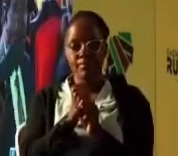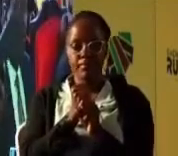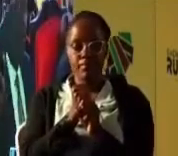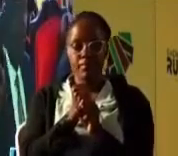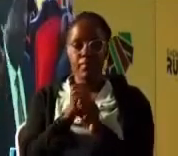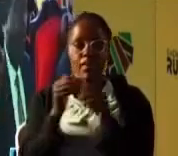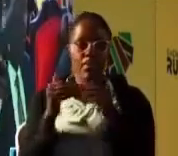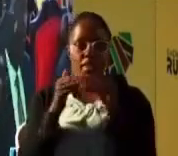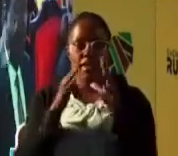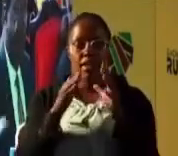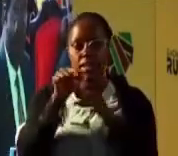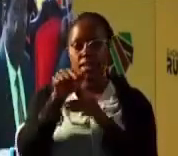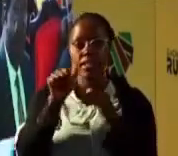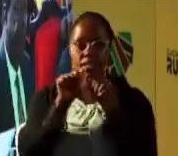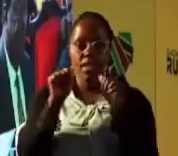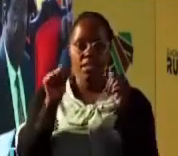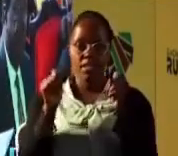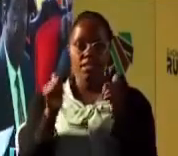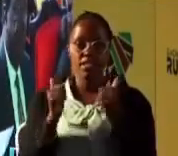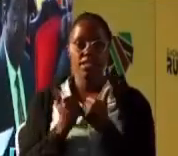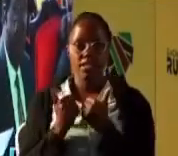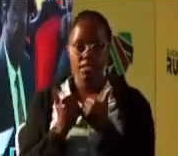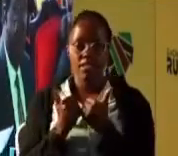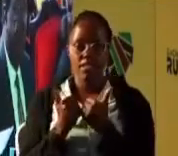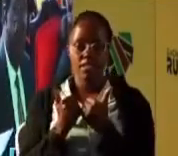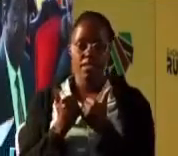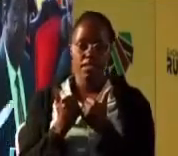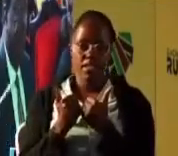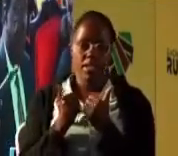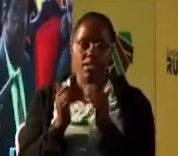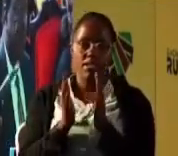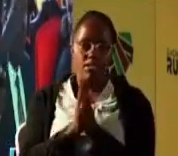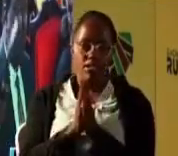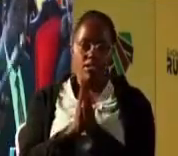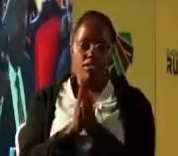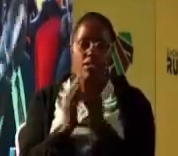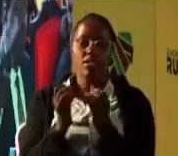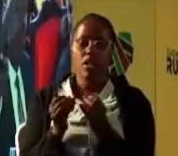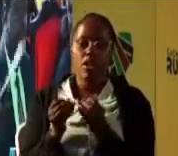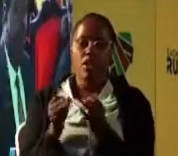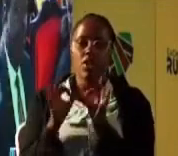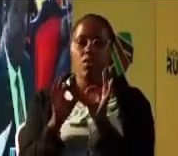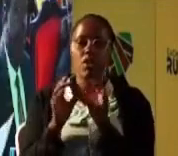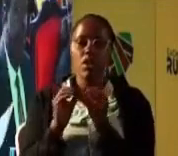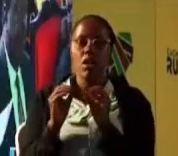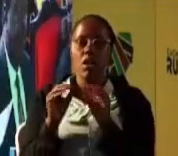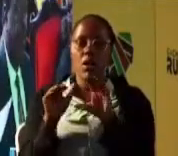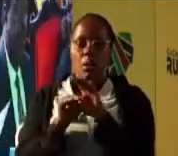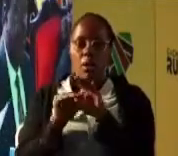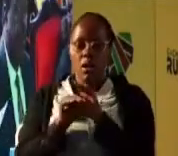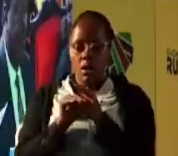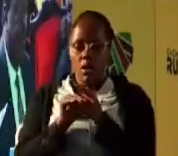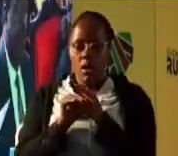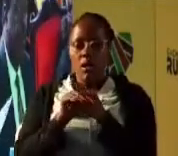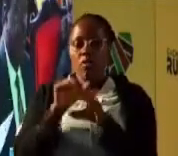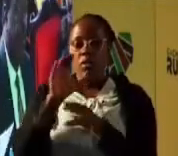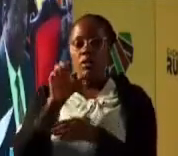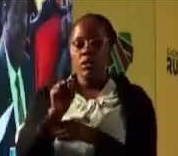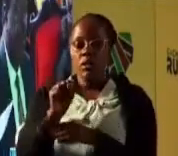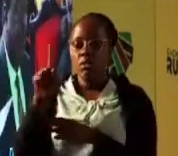the leader of that agency an unofficial member of the